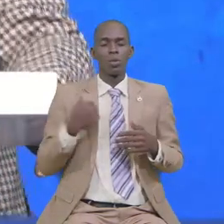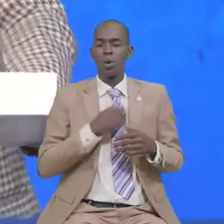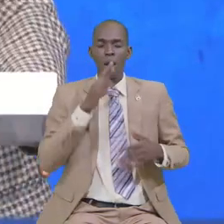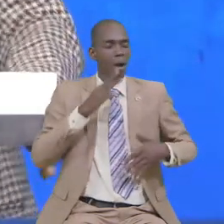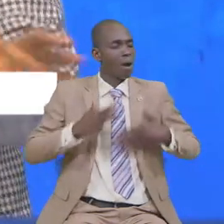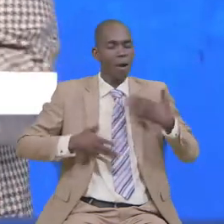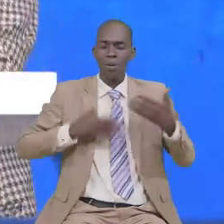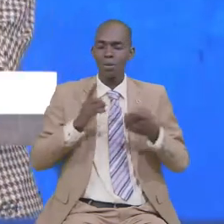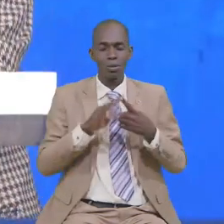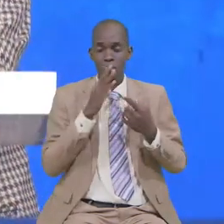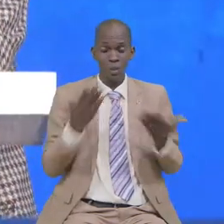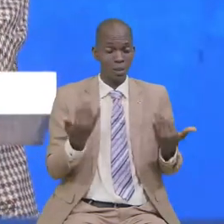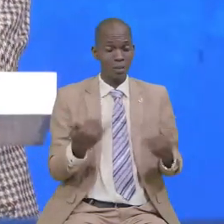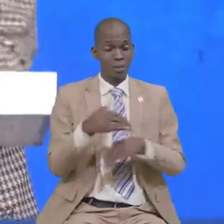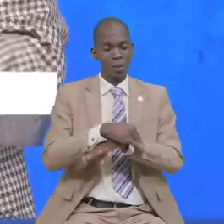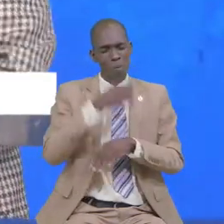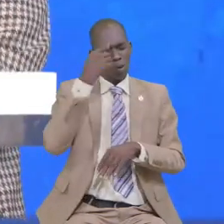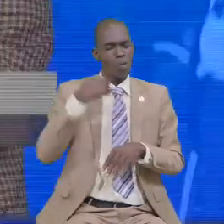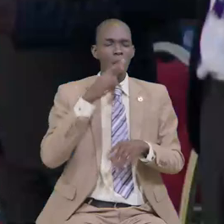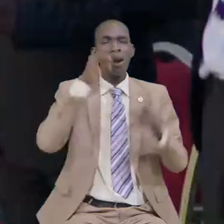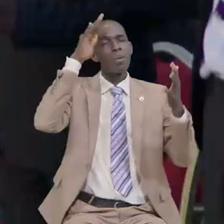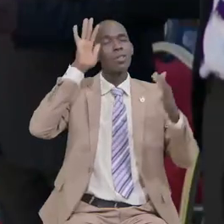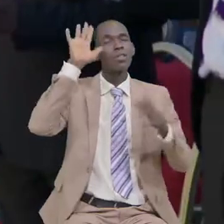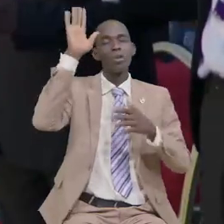here tonight because we're expecting your visitation.